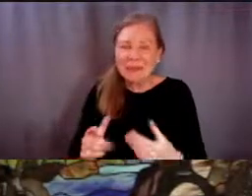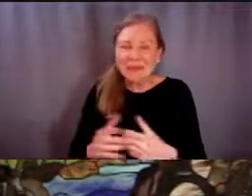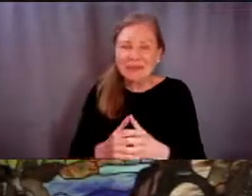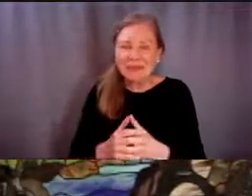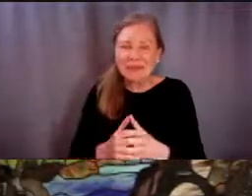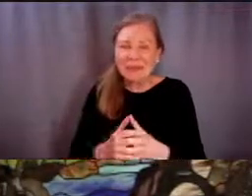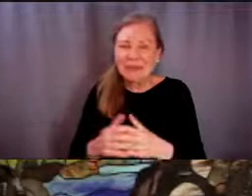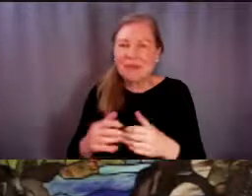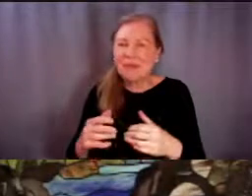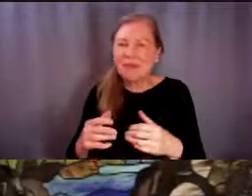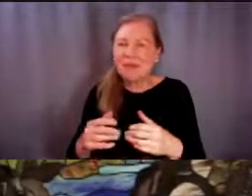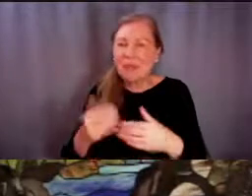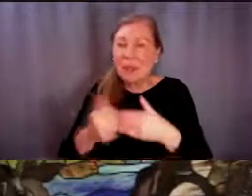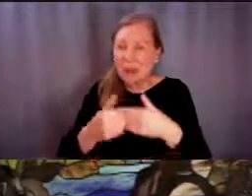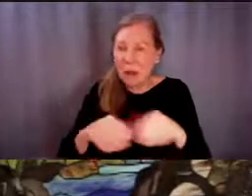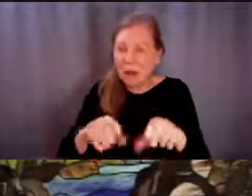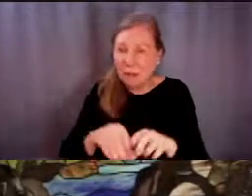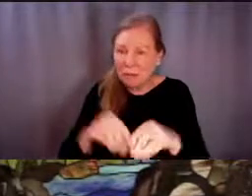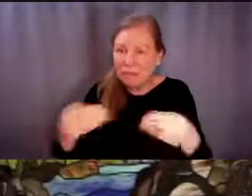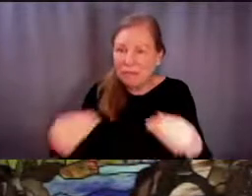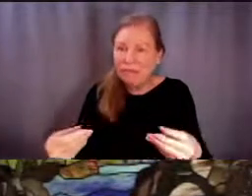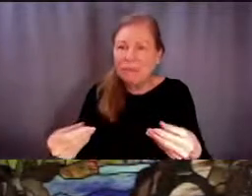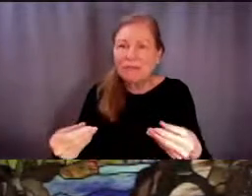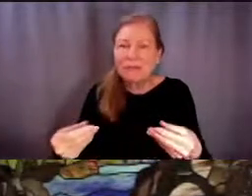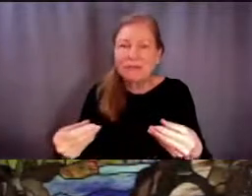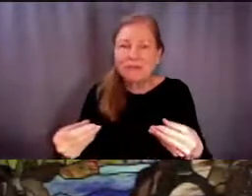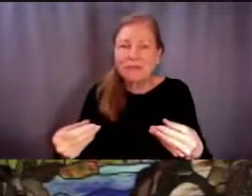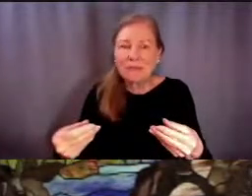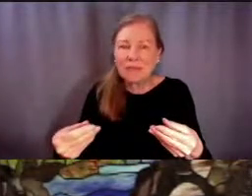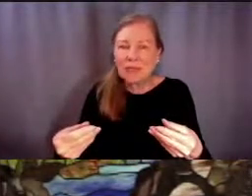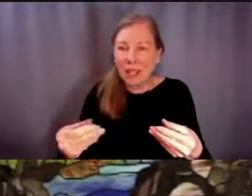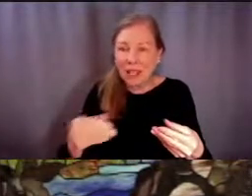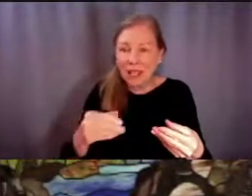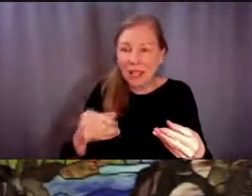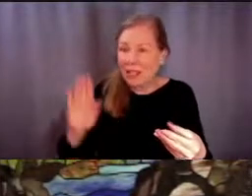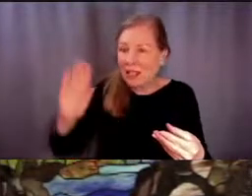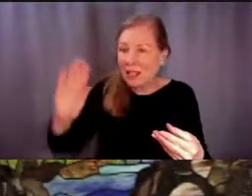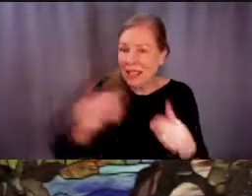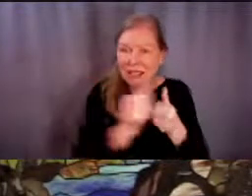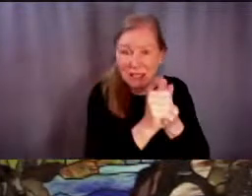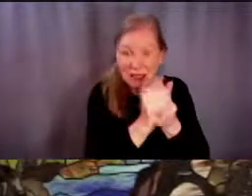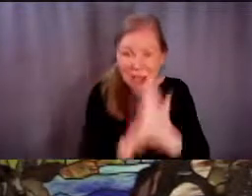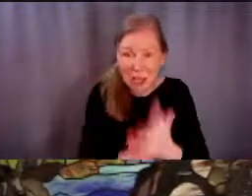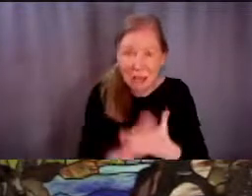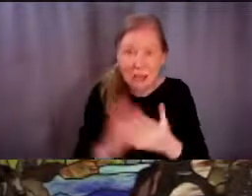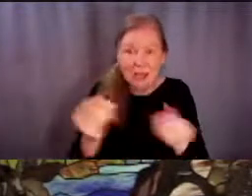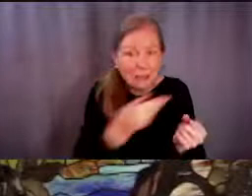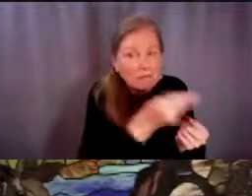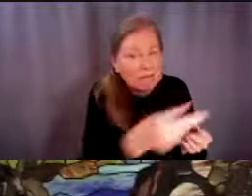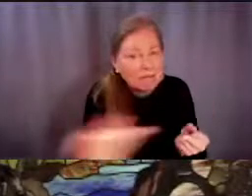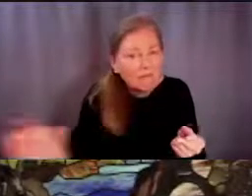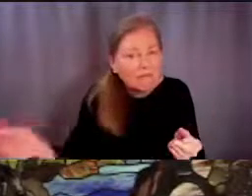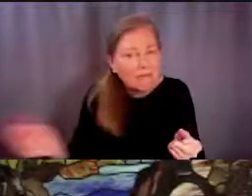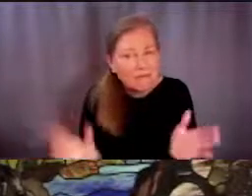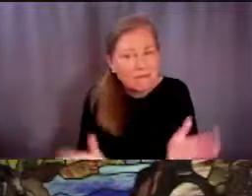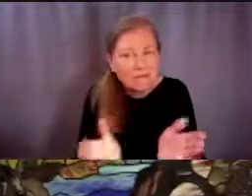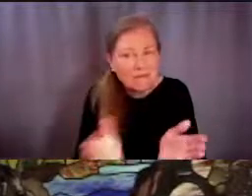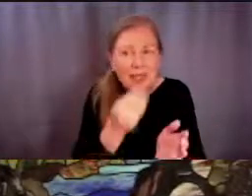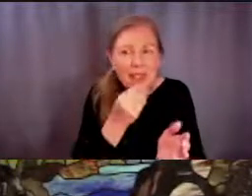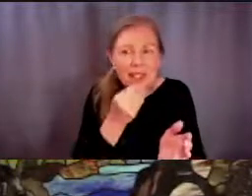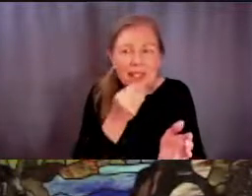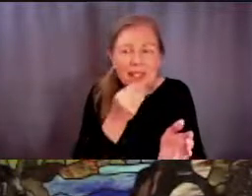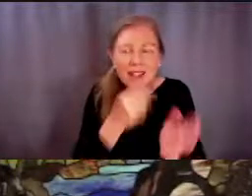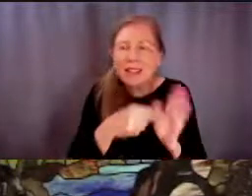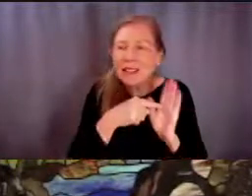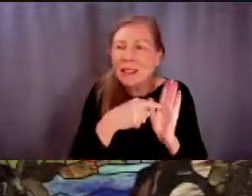He broke the bread and gave it to his disciples and said, "Take, eat. This is my